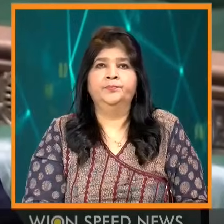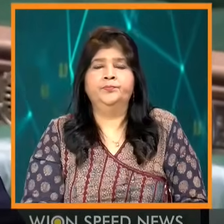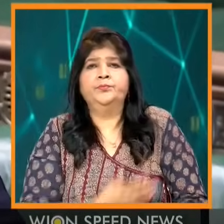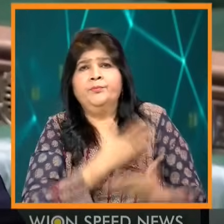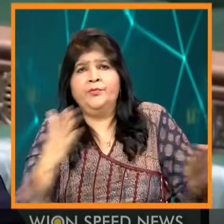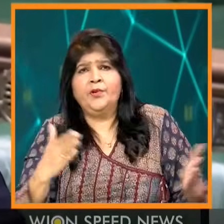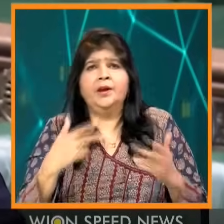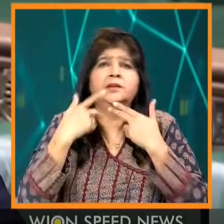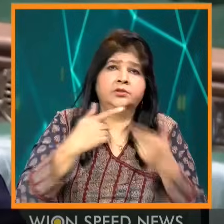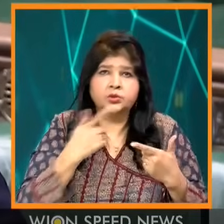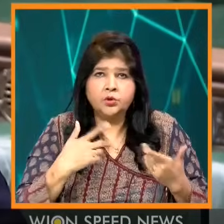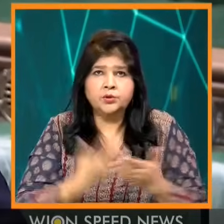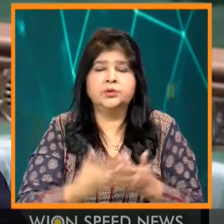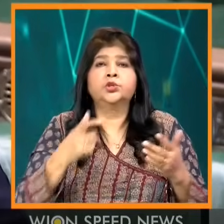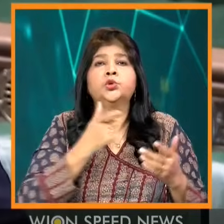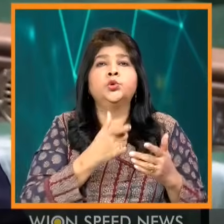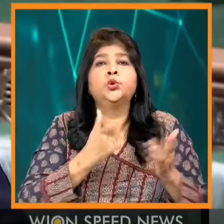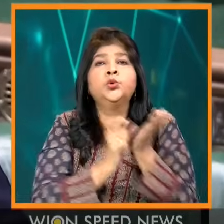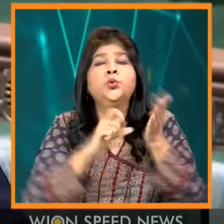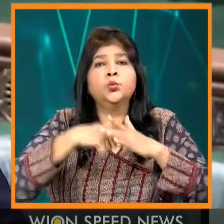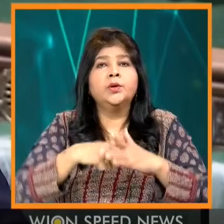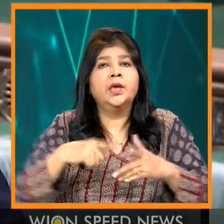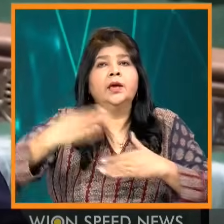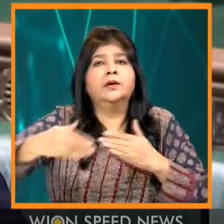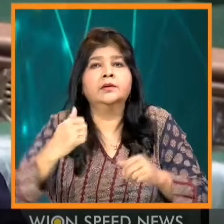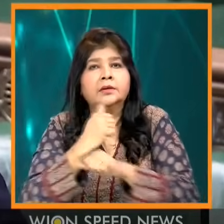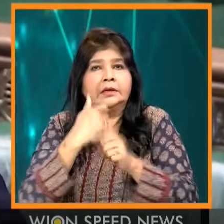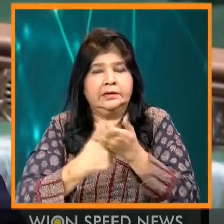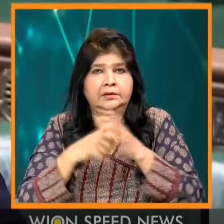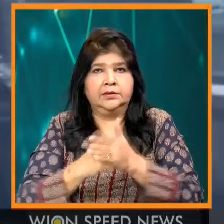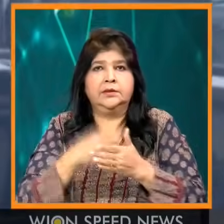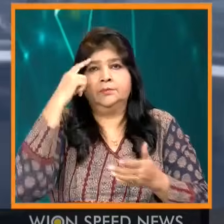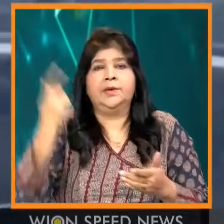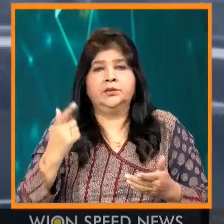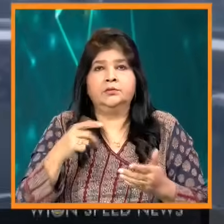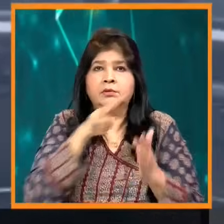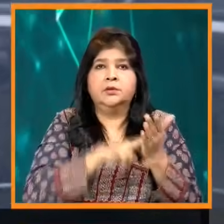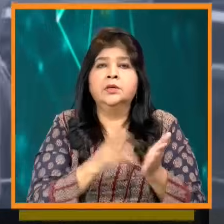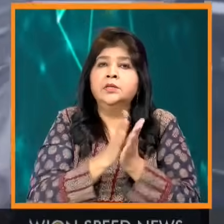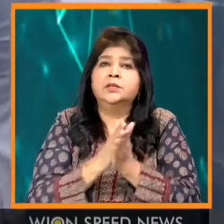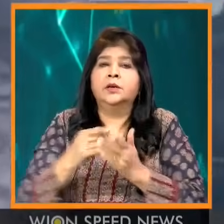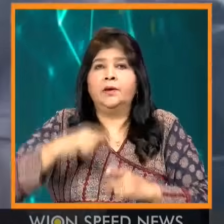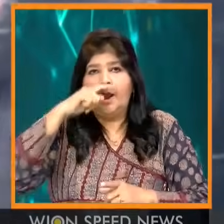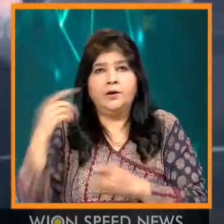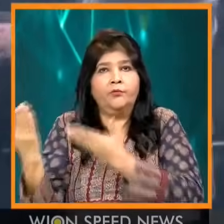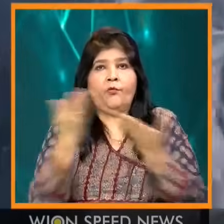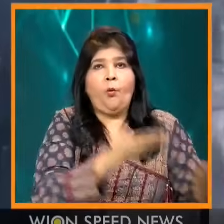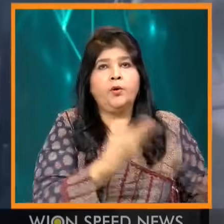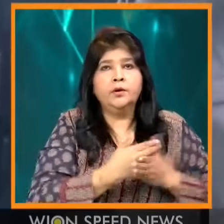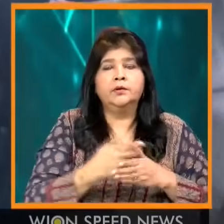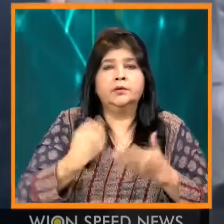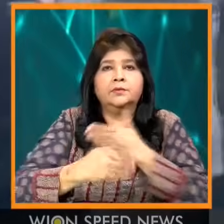Now, besides wide-ranging talks with his UK counterpart Grant Shapps, Singh is expected to inspect a ceremonial guard of honour